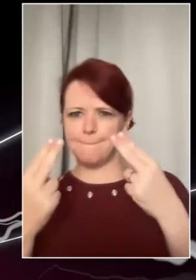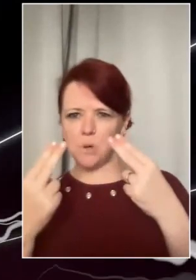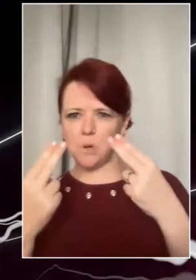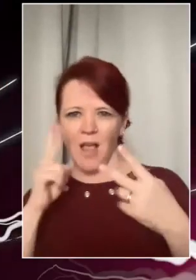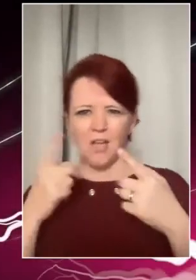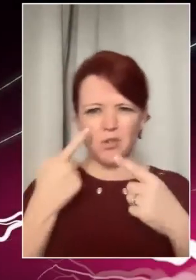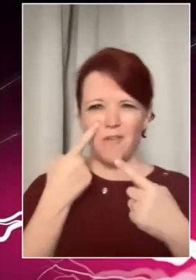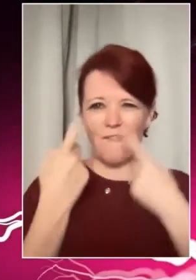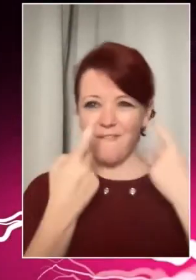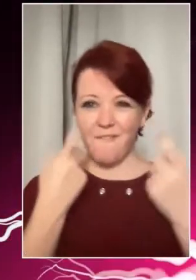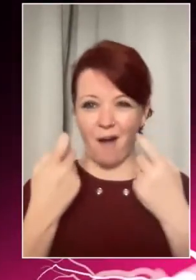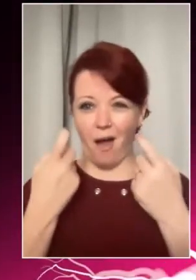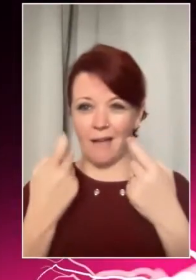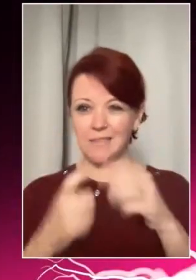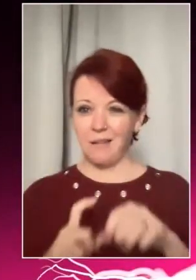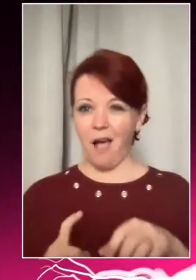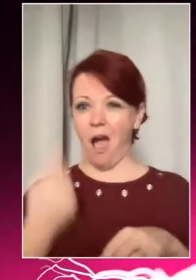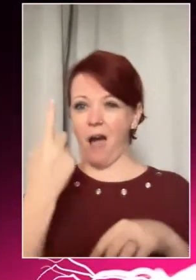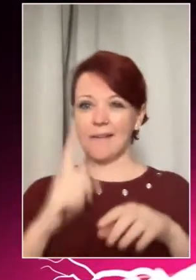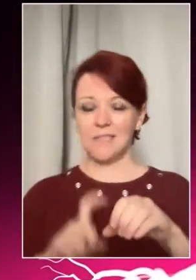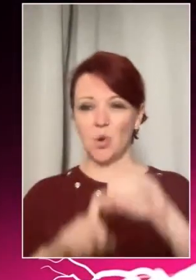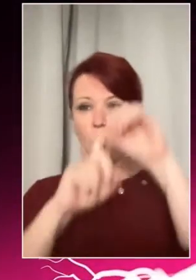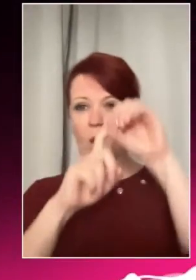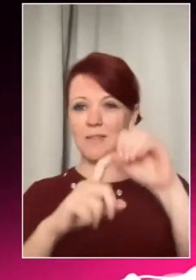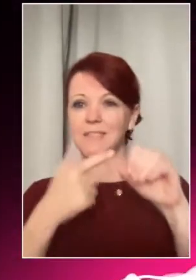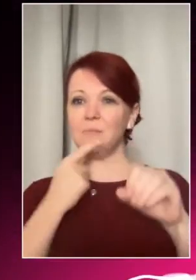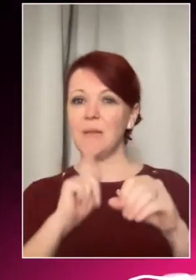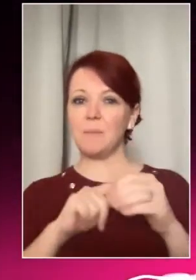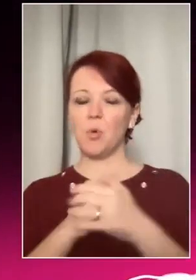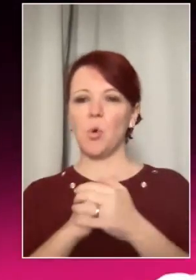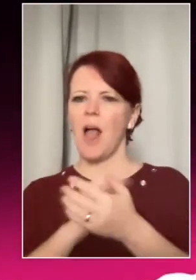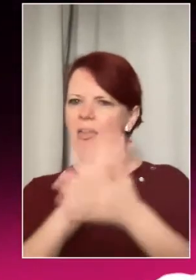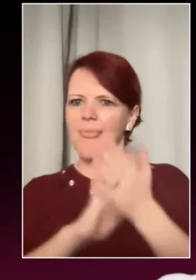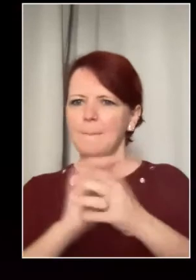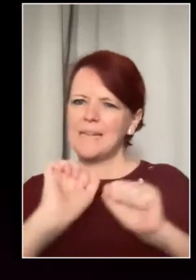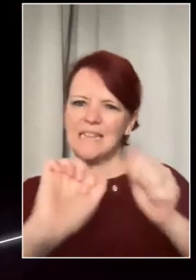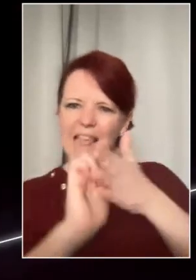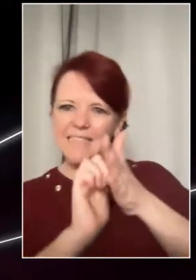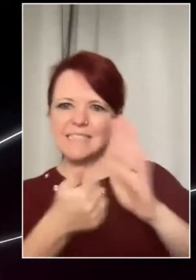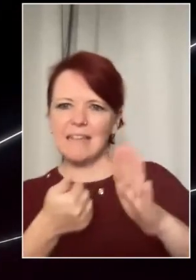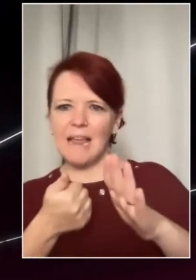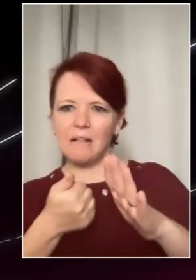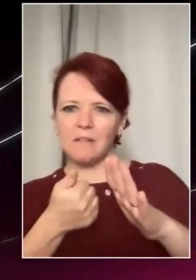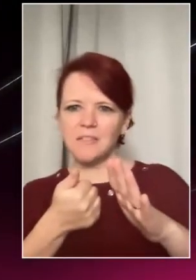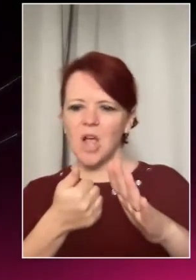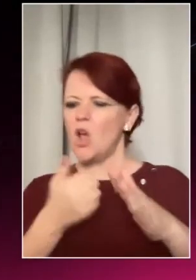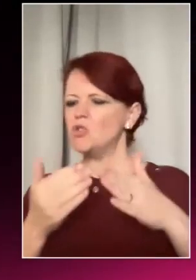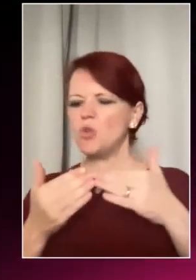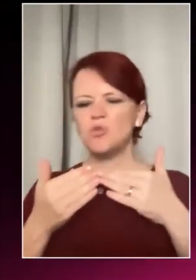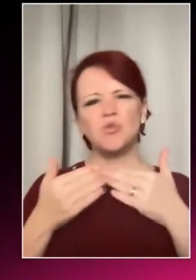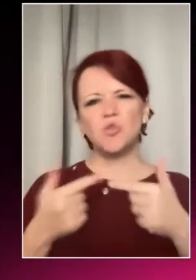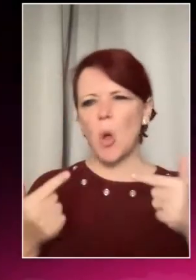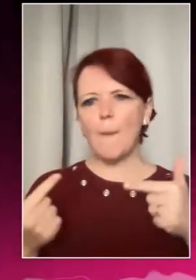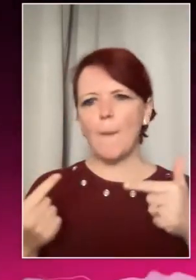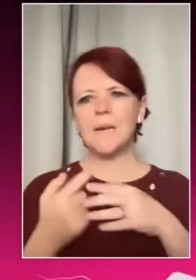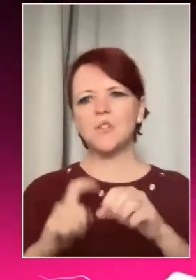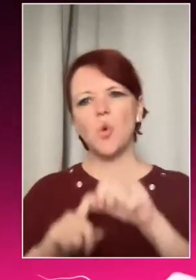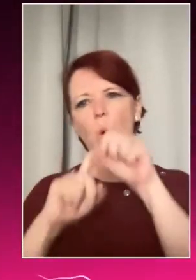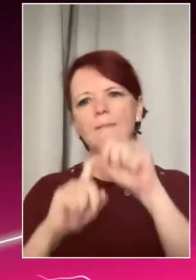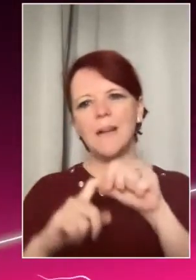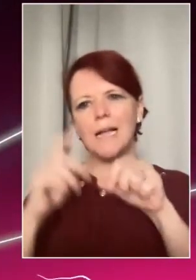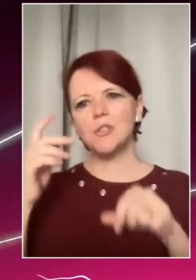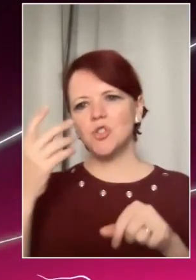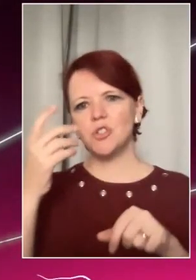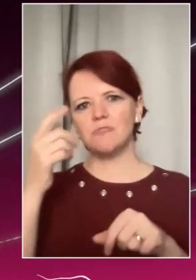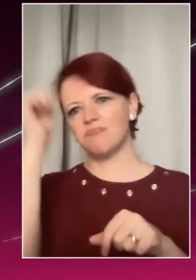underlying aptitude rather than specific qualifications. Over 90% of recruits complete apprenticeships